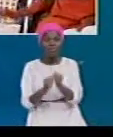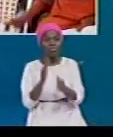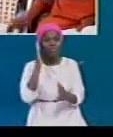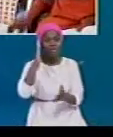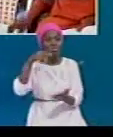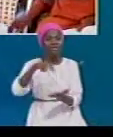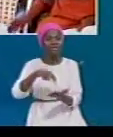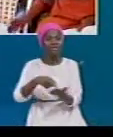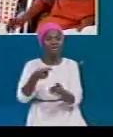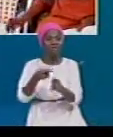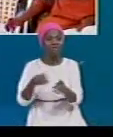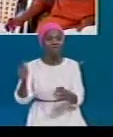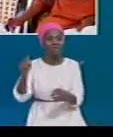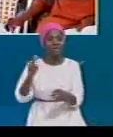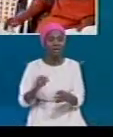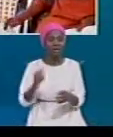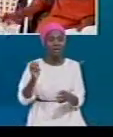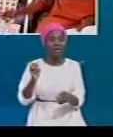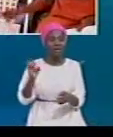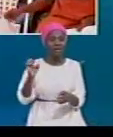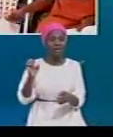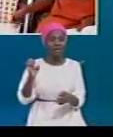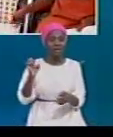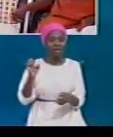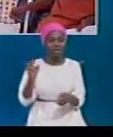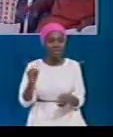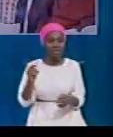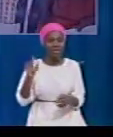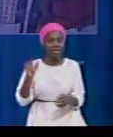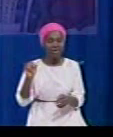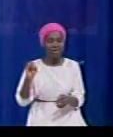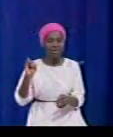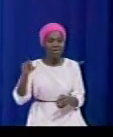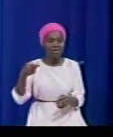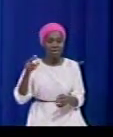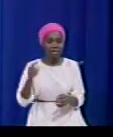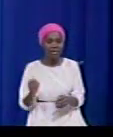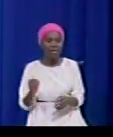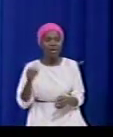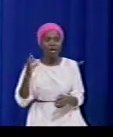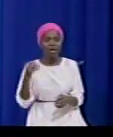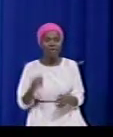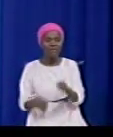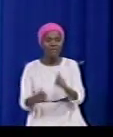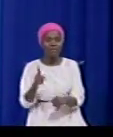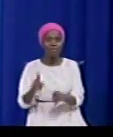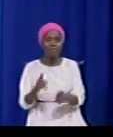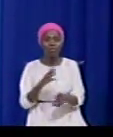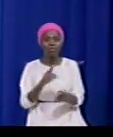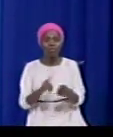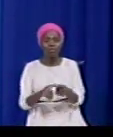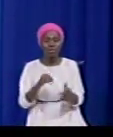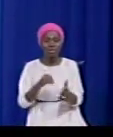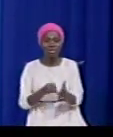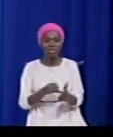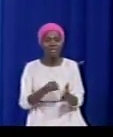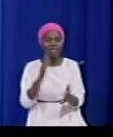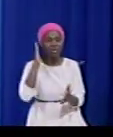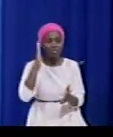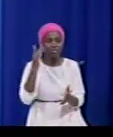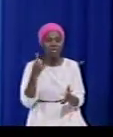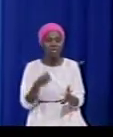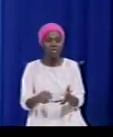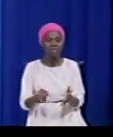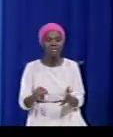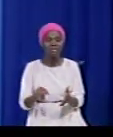an ensign of the people, and it shall be each, and to each shall the Gentiles